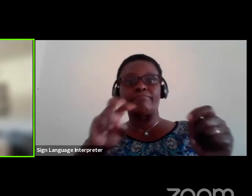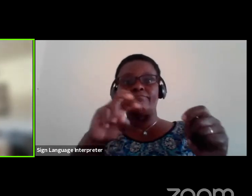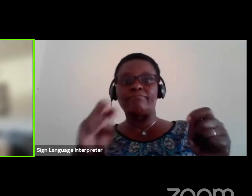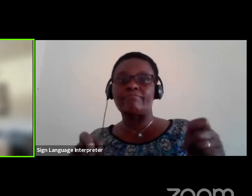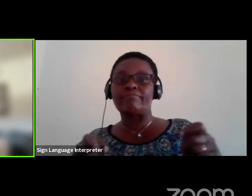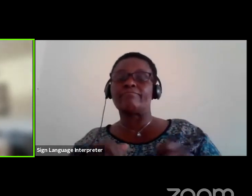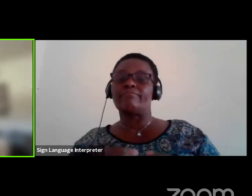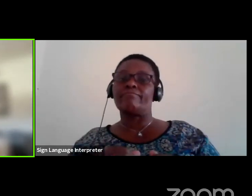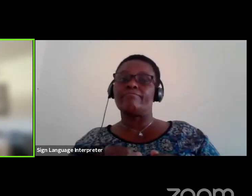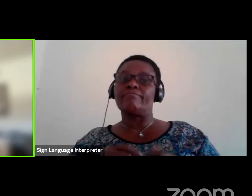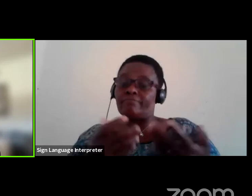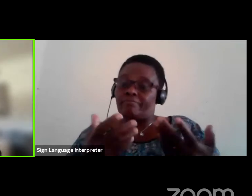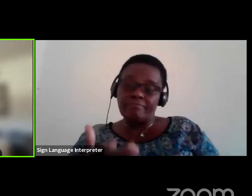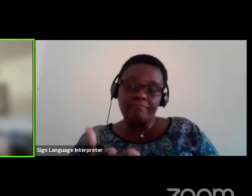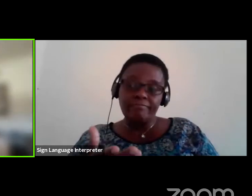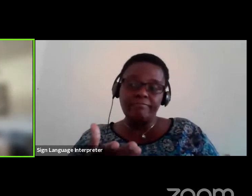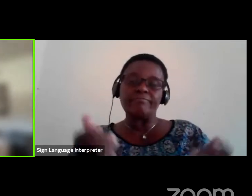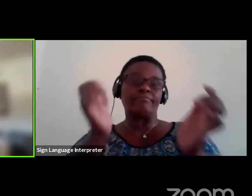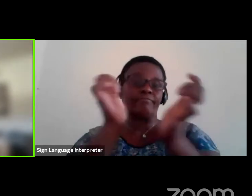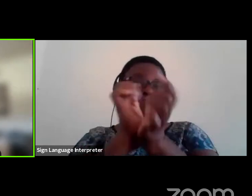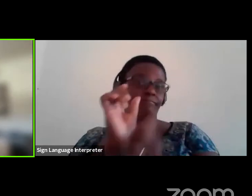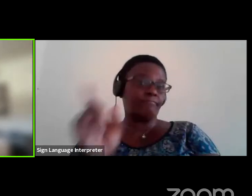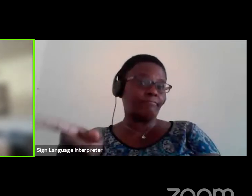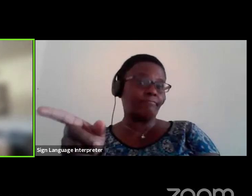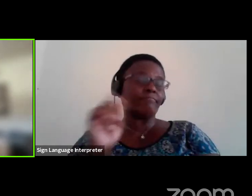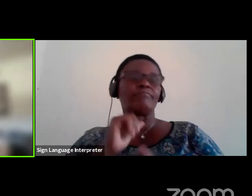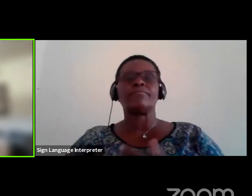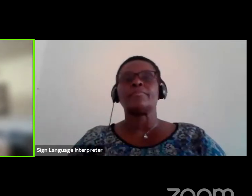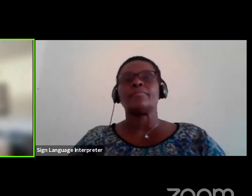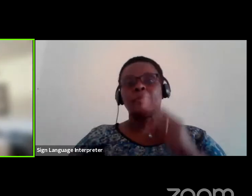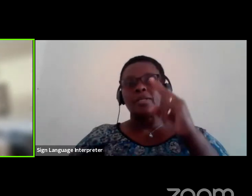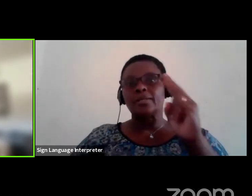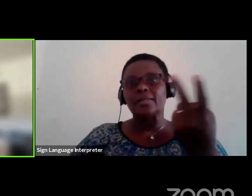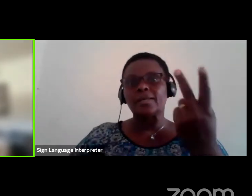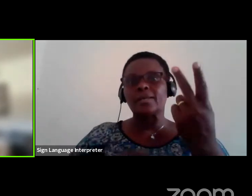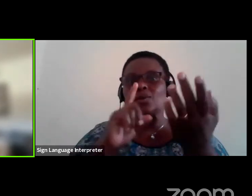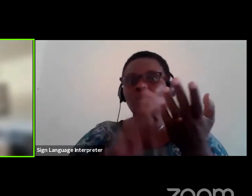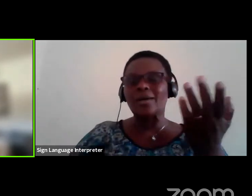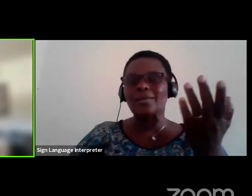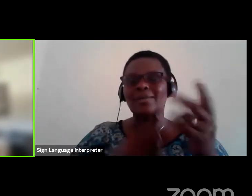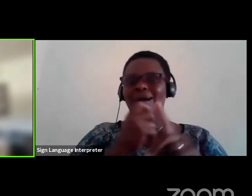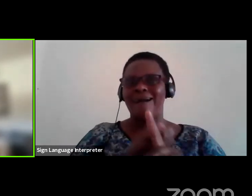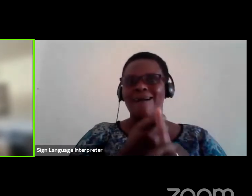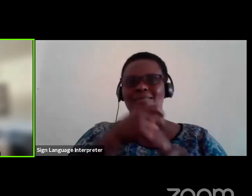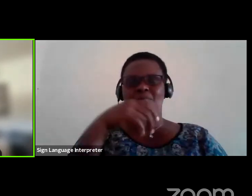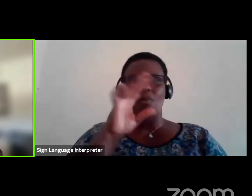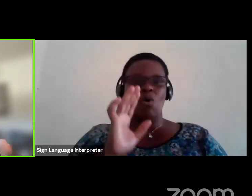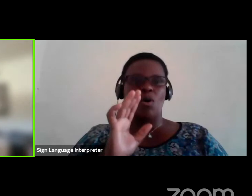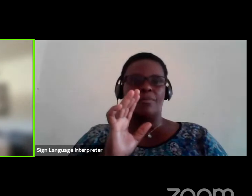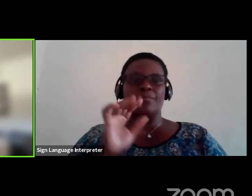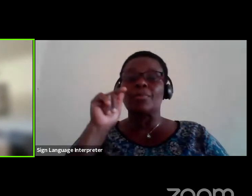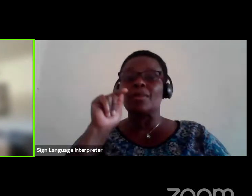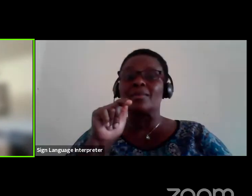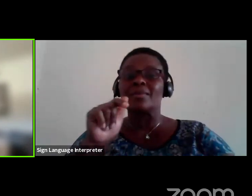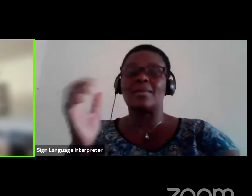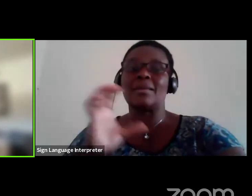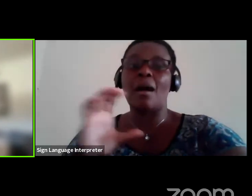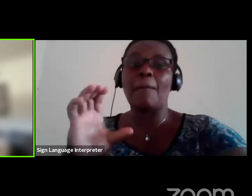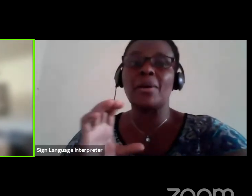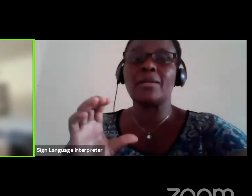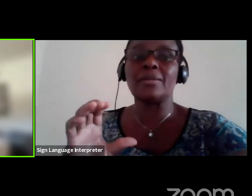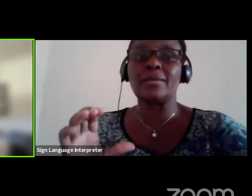them to account. The second thing is rather more complicated, that these companies are part of multinational